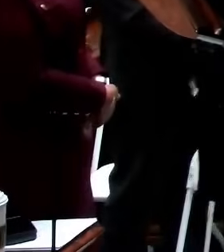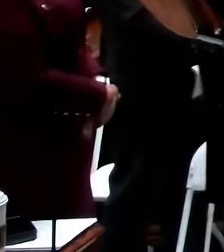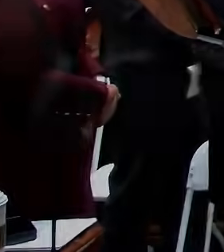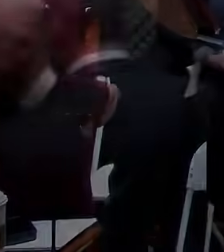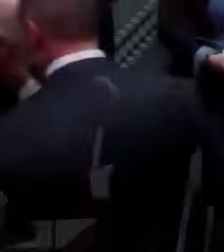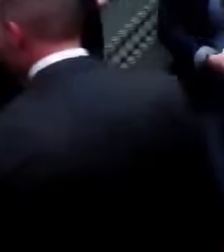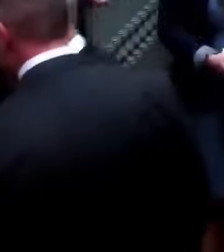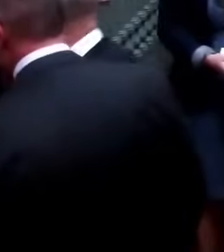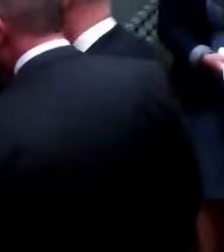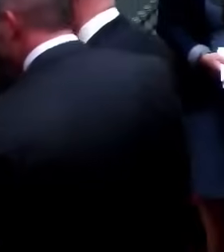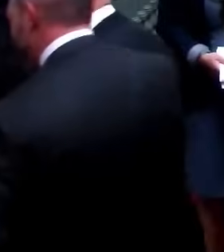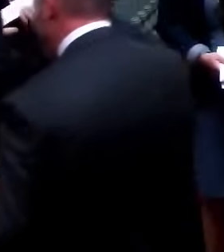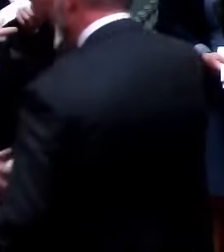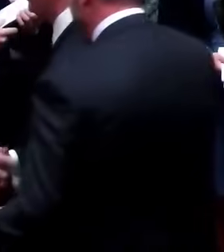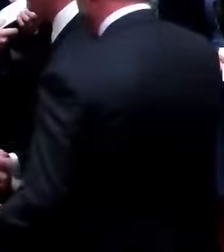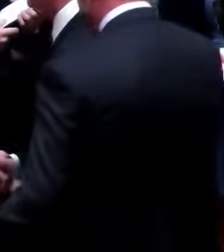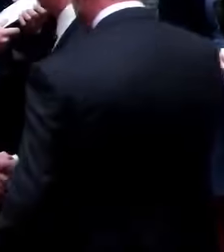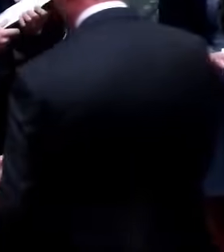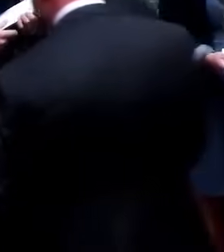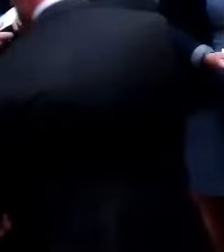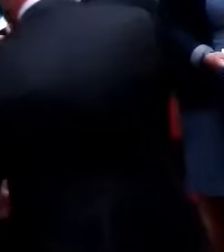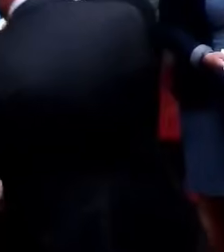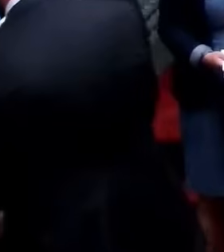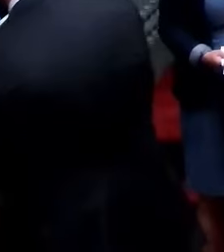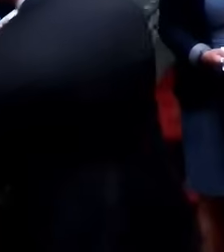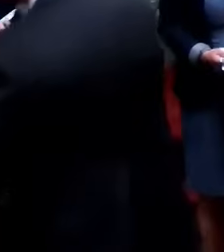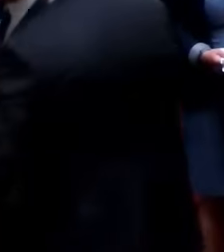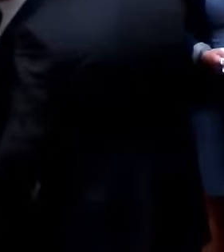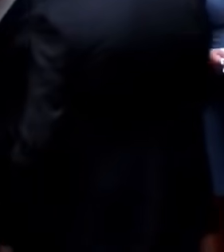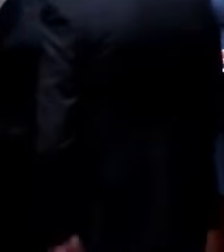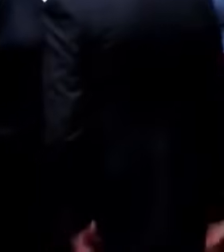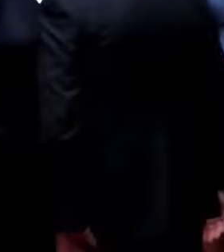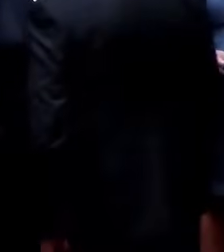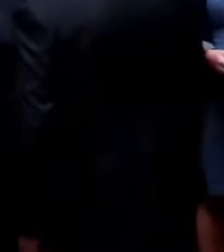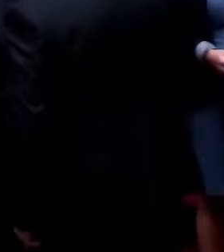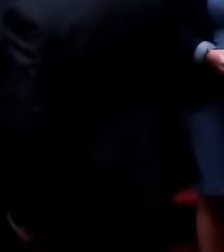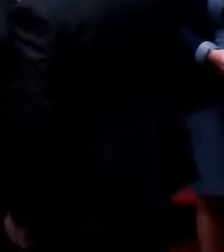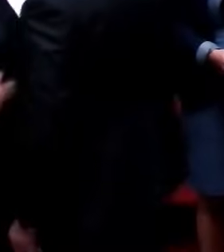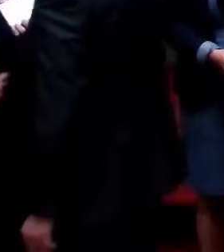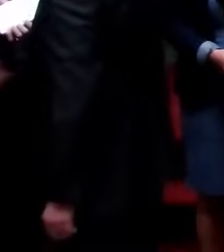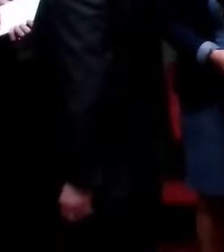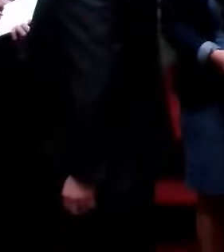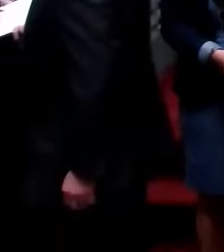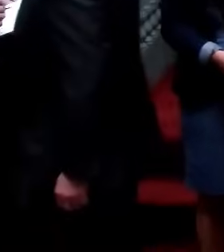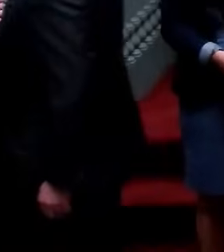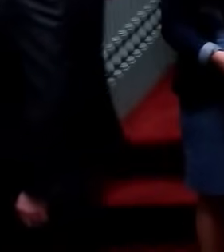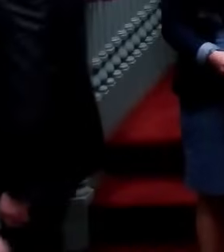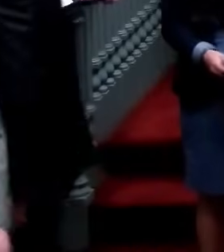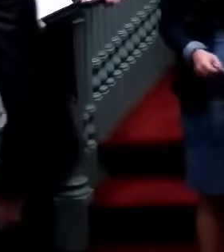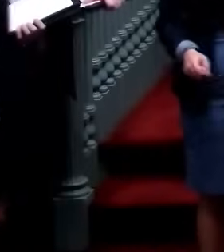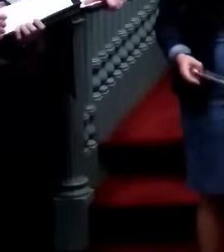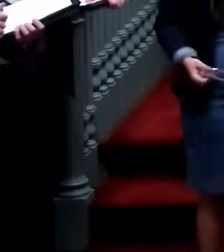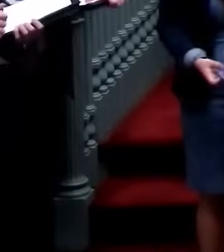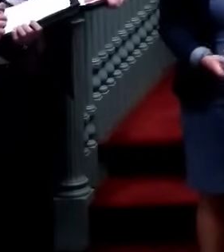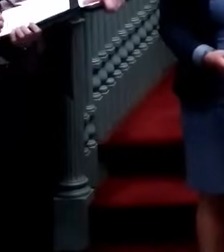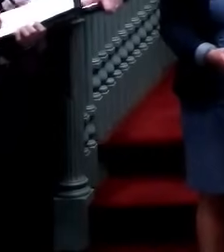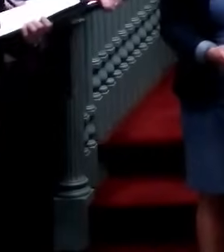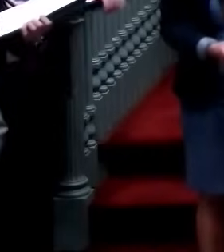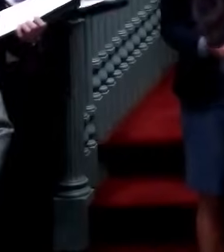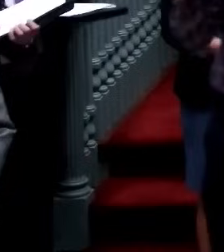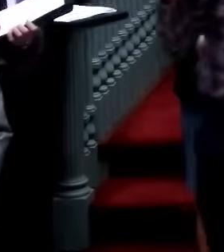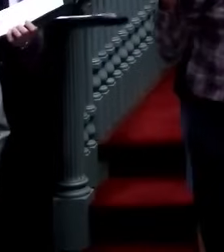Thank you, distinguished honorable judiciary, for joining us today. Mr. Sergeant of Arms.